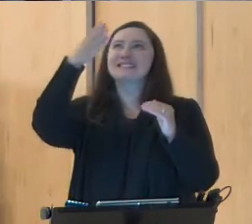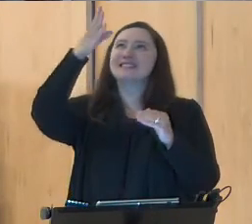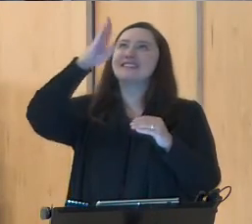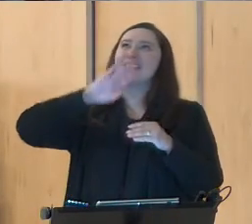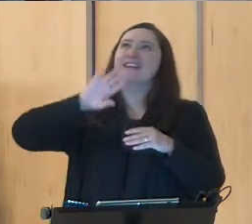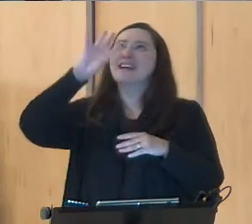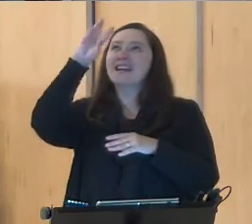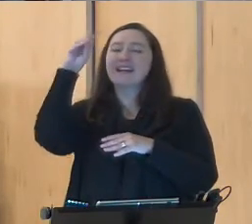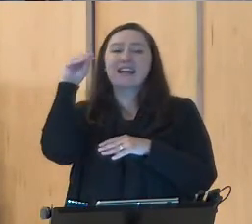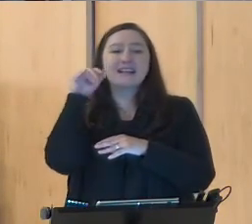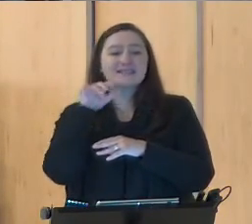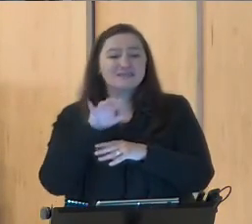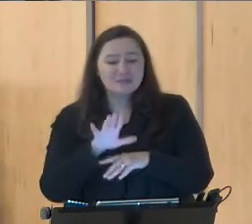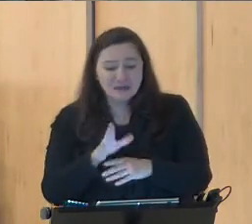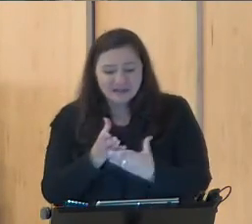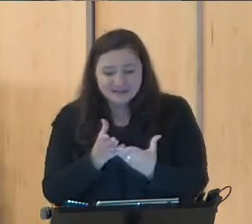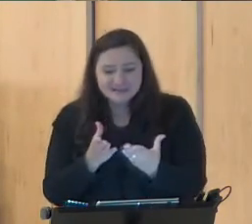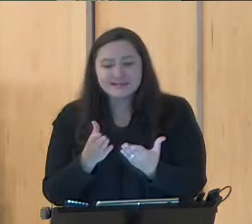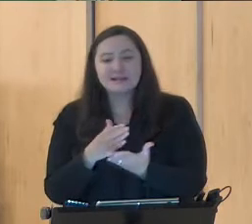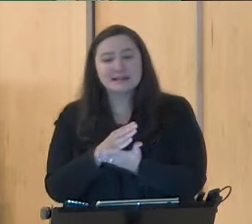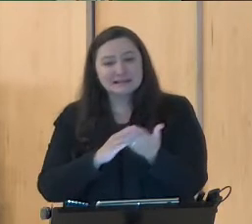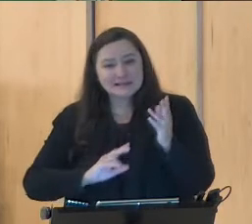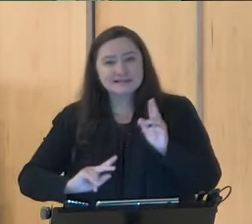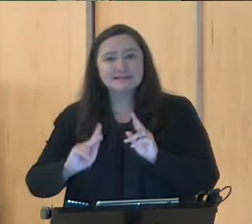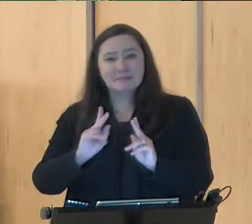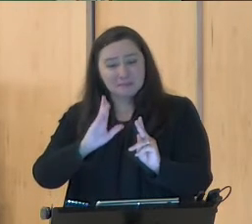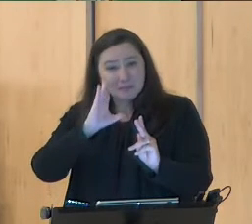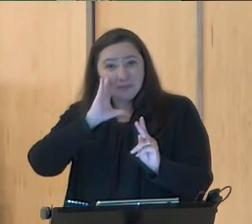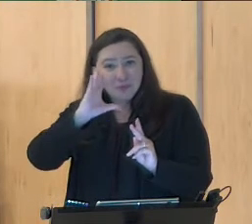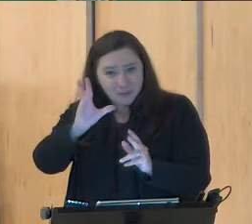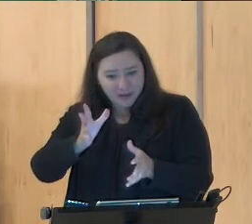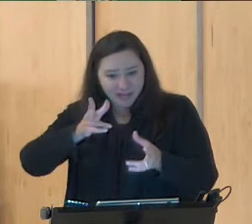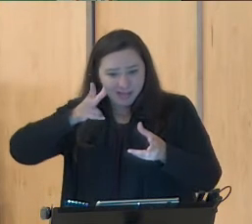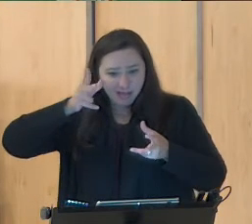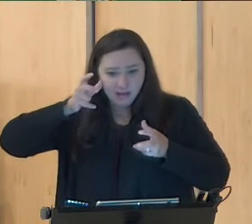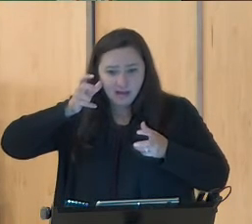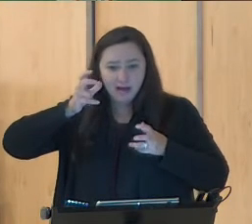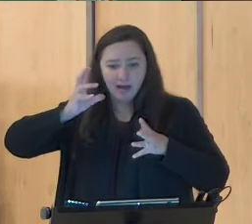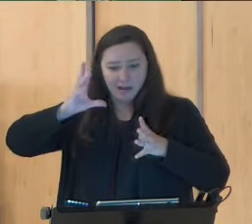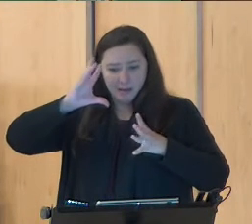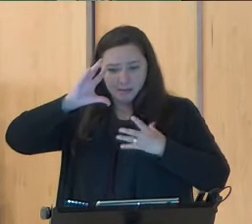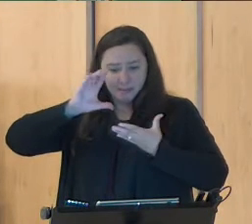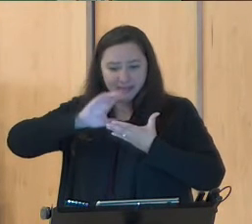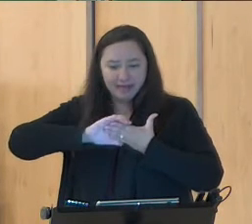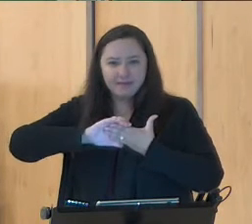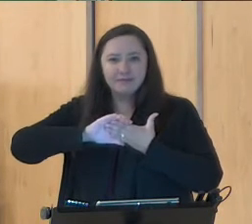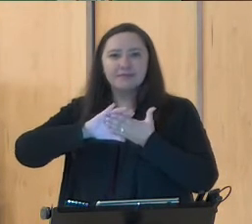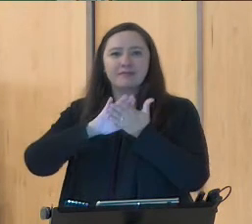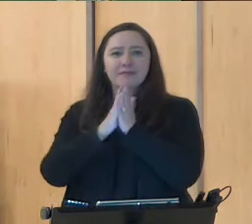some who will hear and believe and be saved.